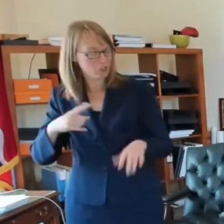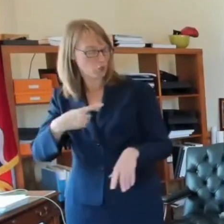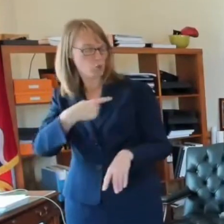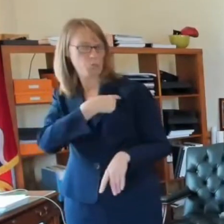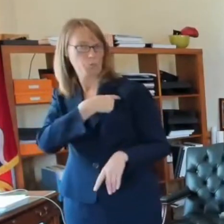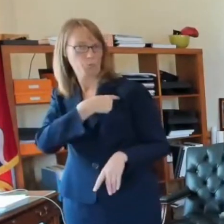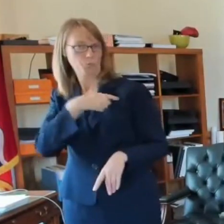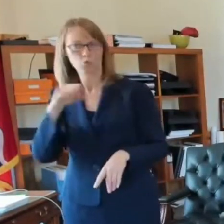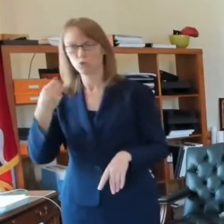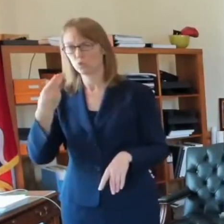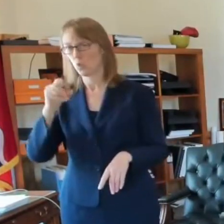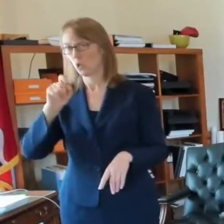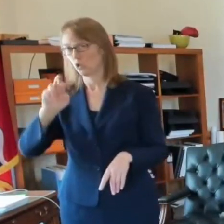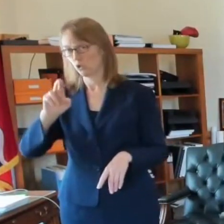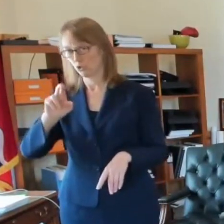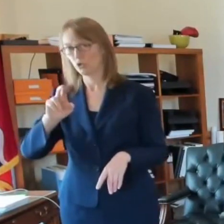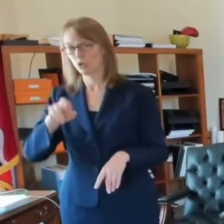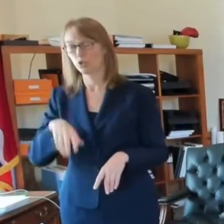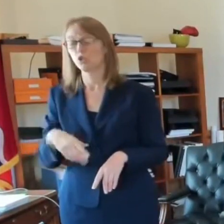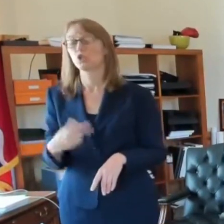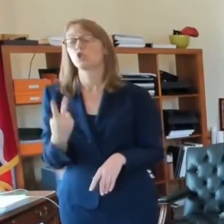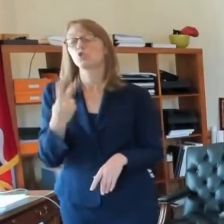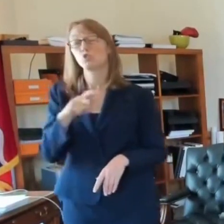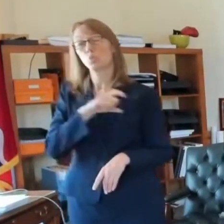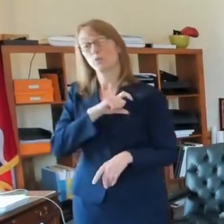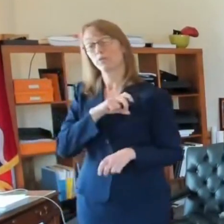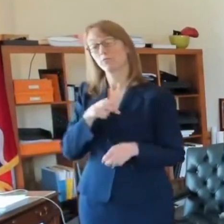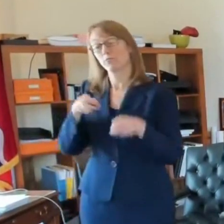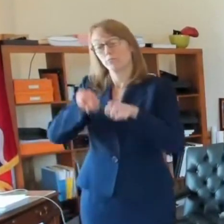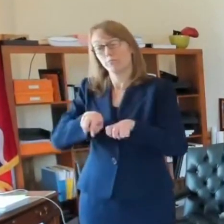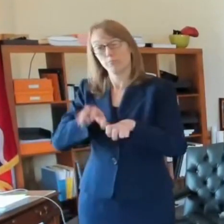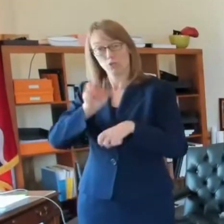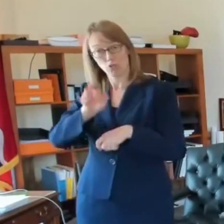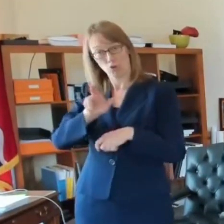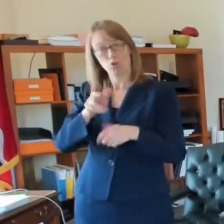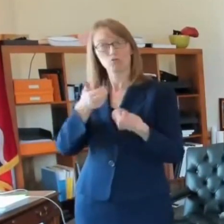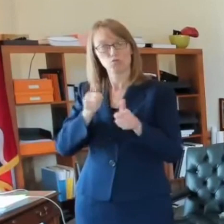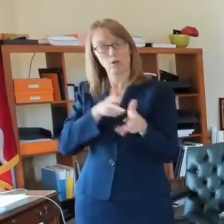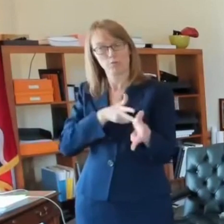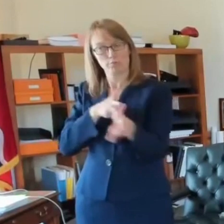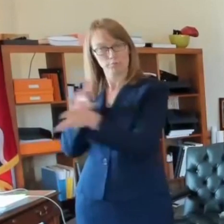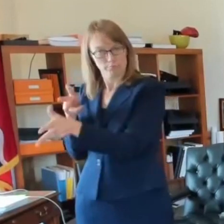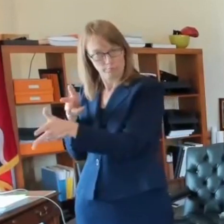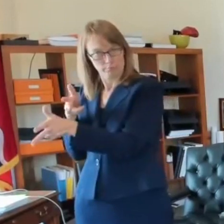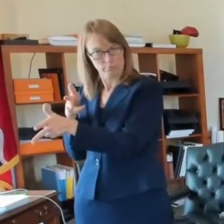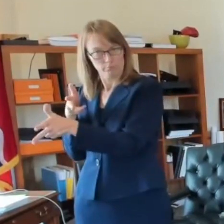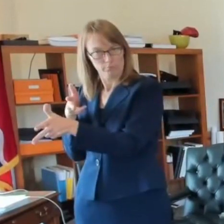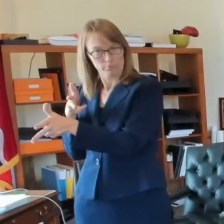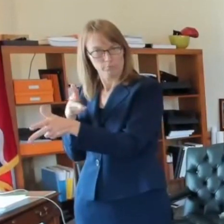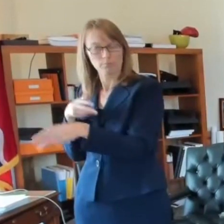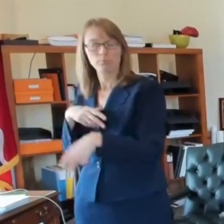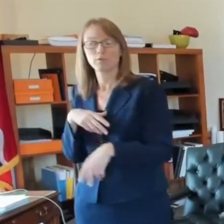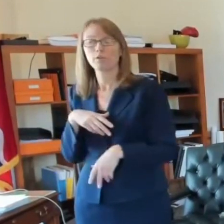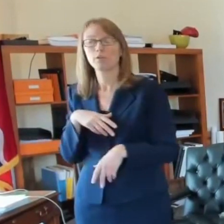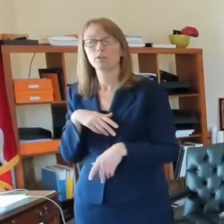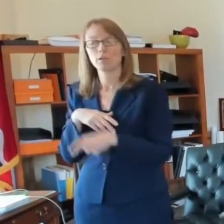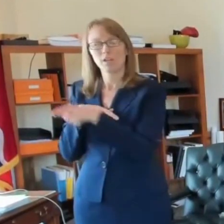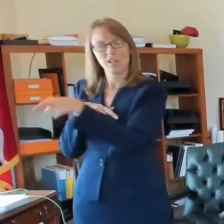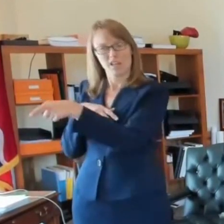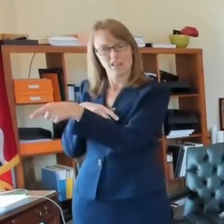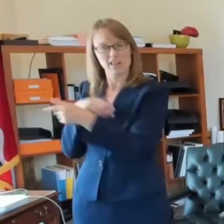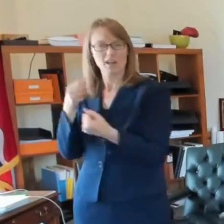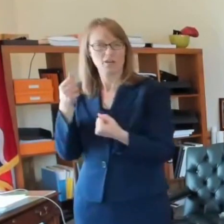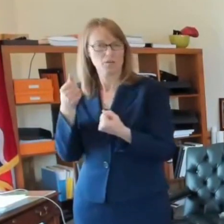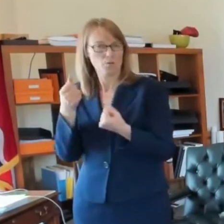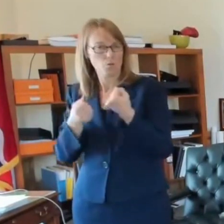a 2-officer car. They tried to make a stop of a vehicle that had blacked out windows and